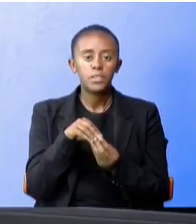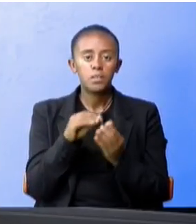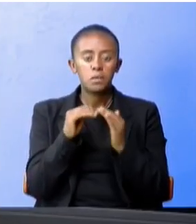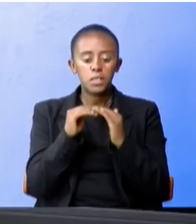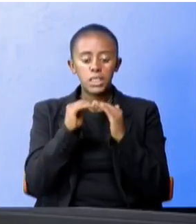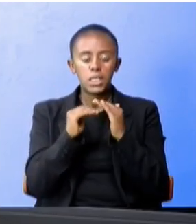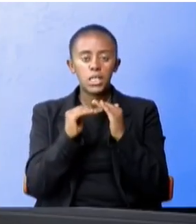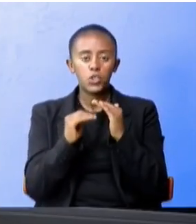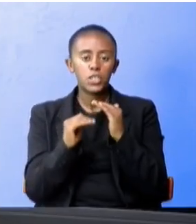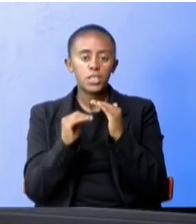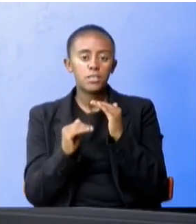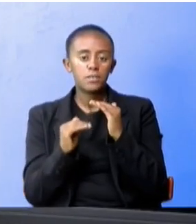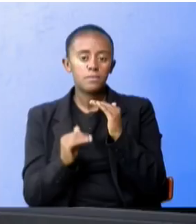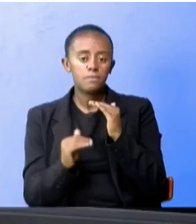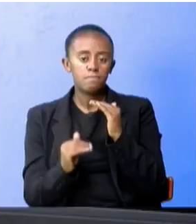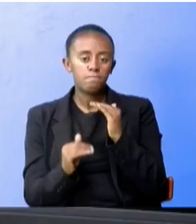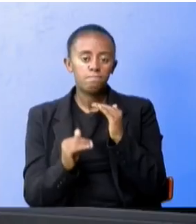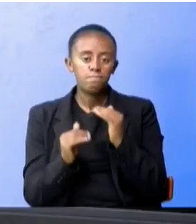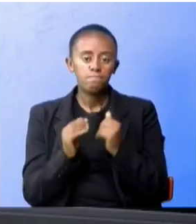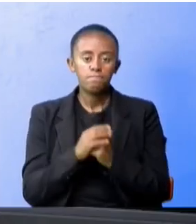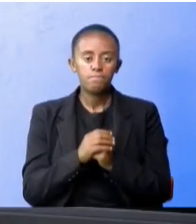decrease.